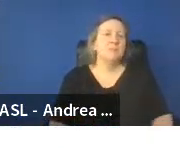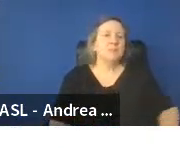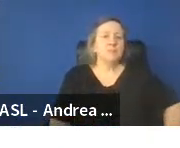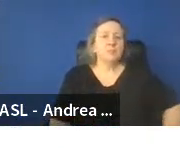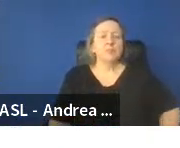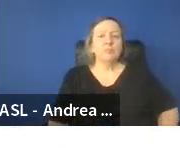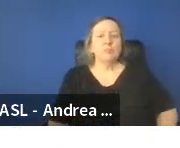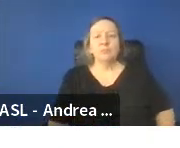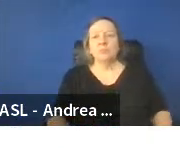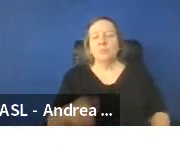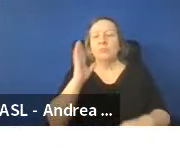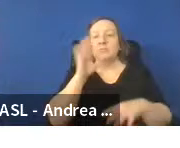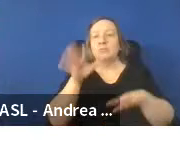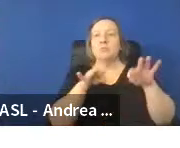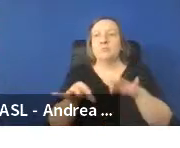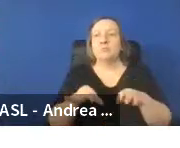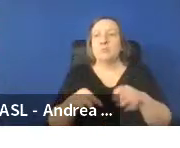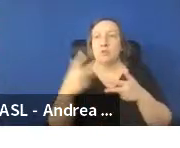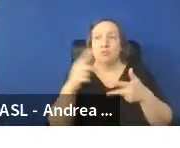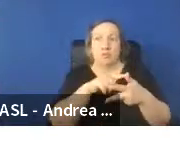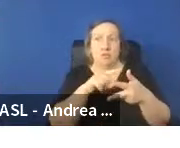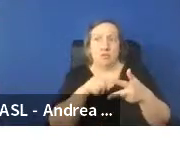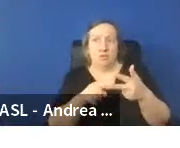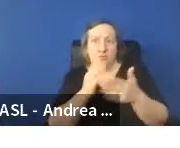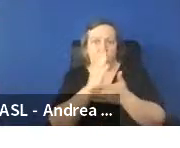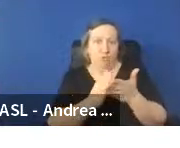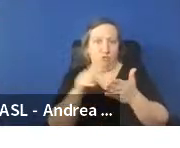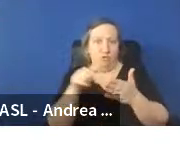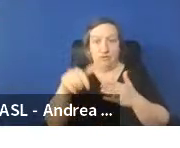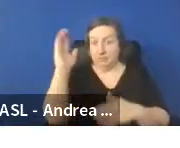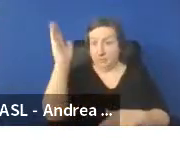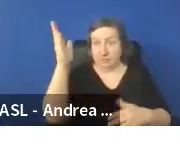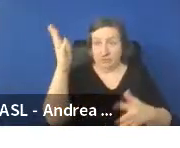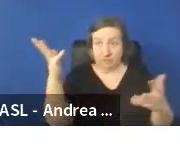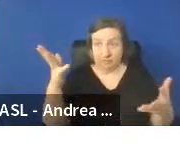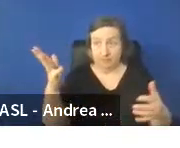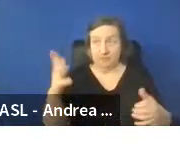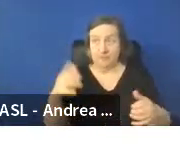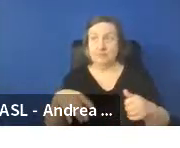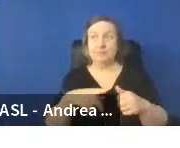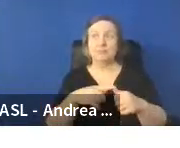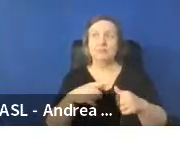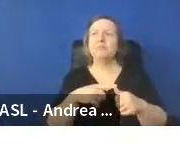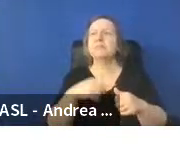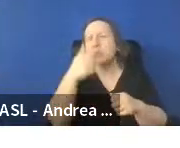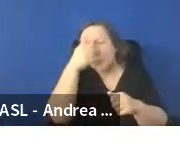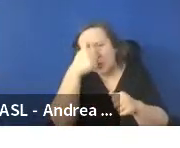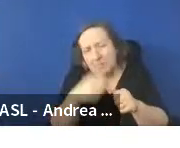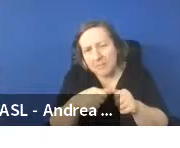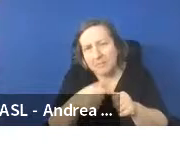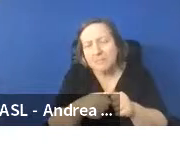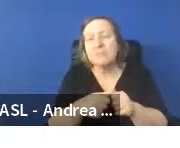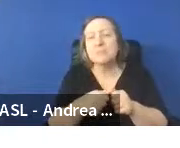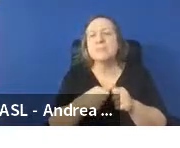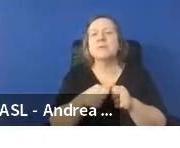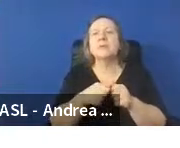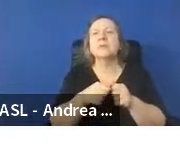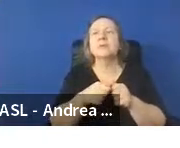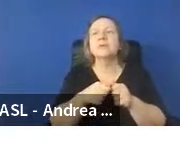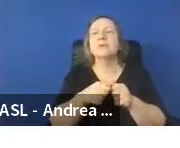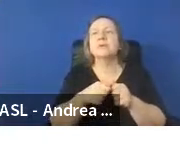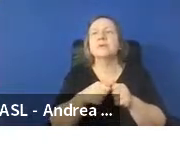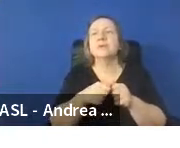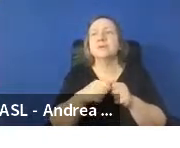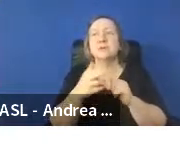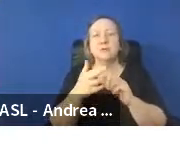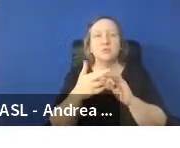So I'll sort of go through 3 different pieces of the presentation. The first is just a reminder of the